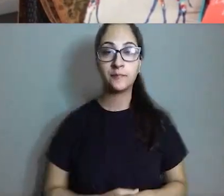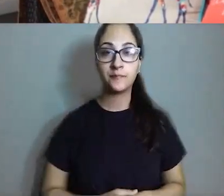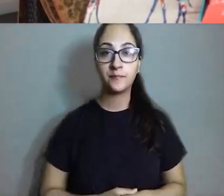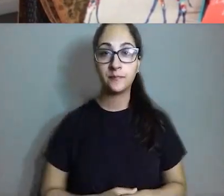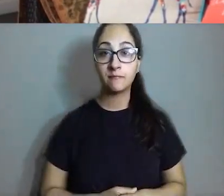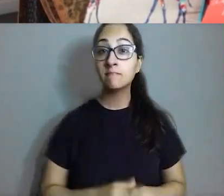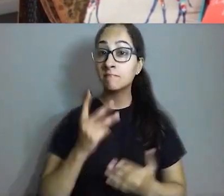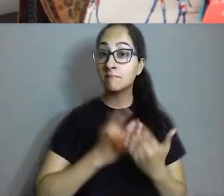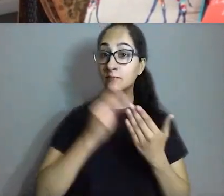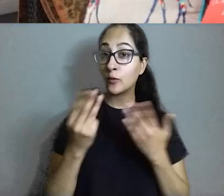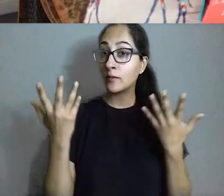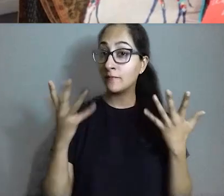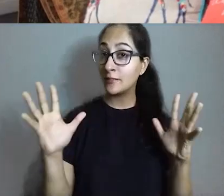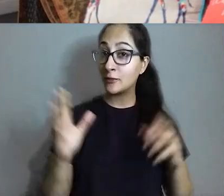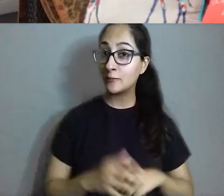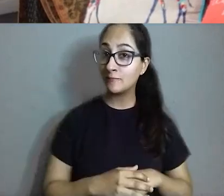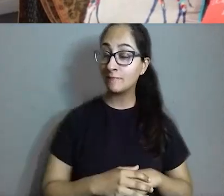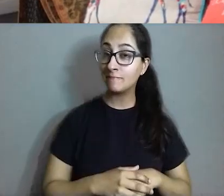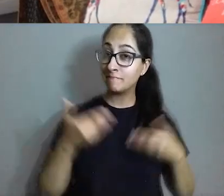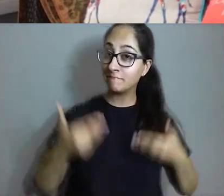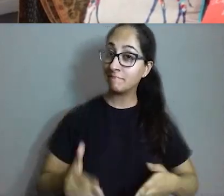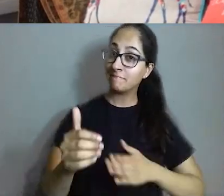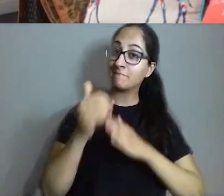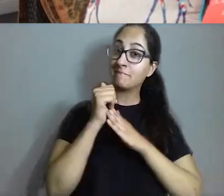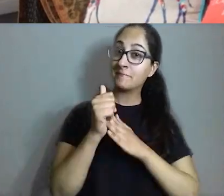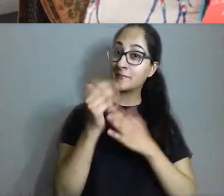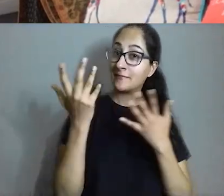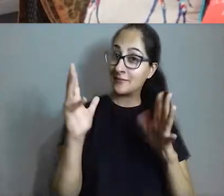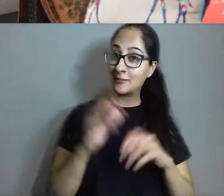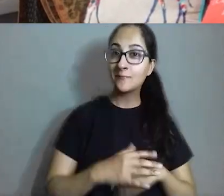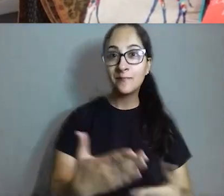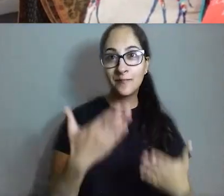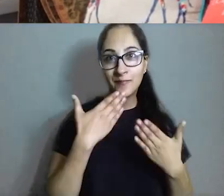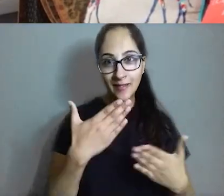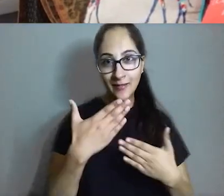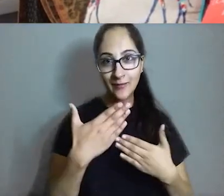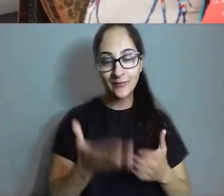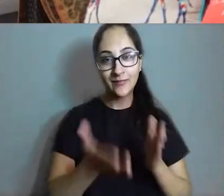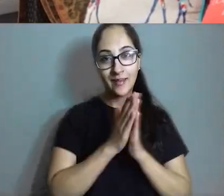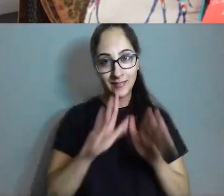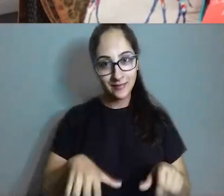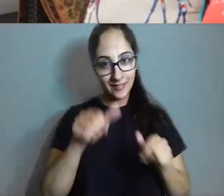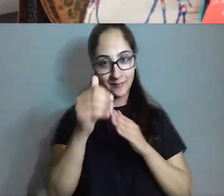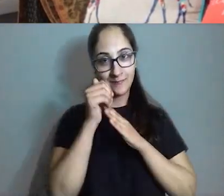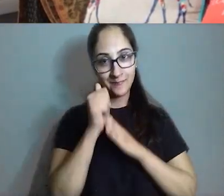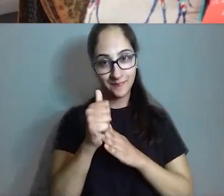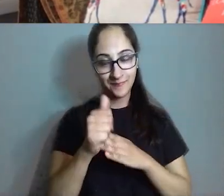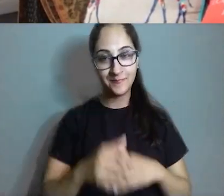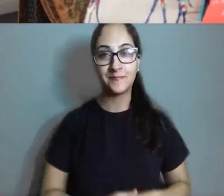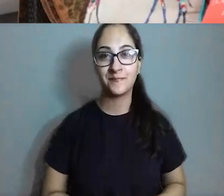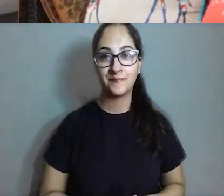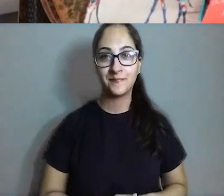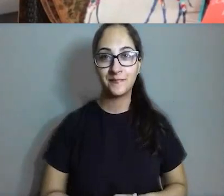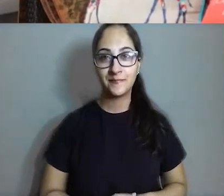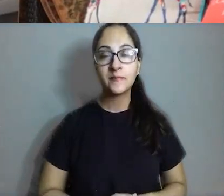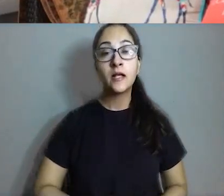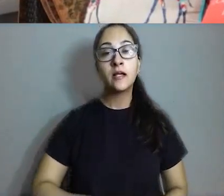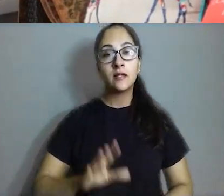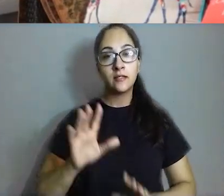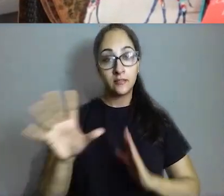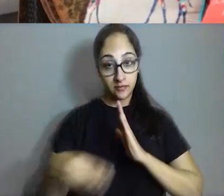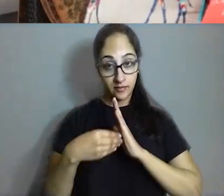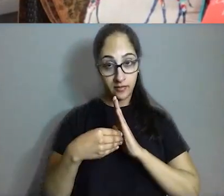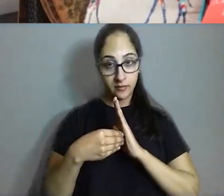like that, my time with you has come to a close for this week. Thank you so much for having me. And I just want to say, I know it hasn't been